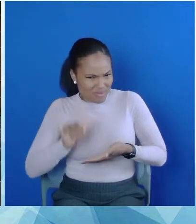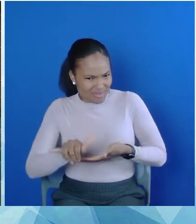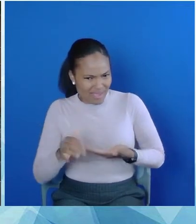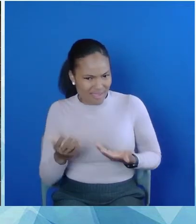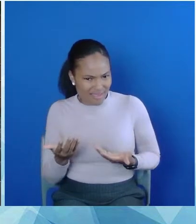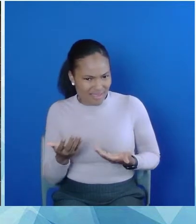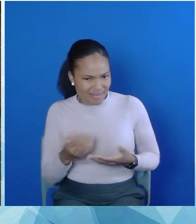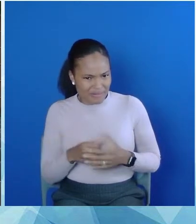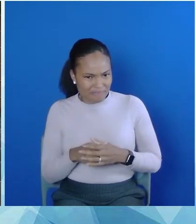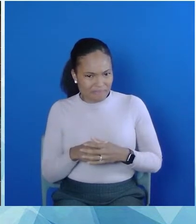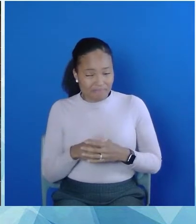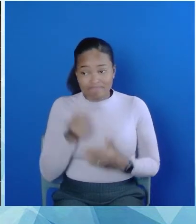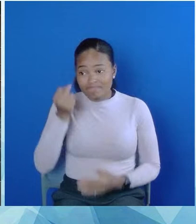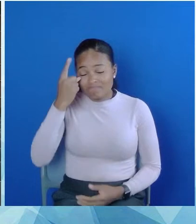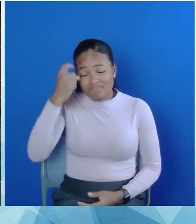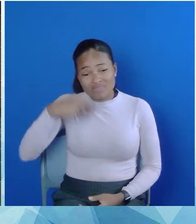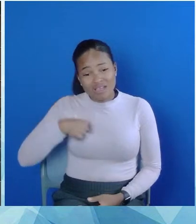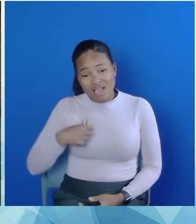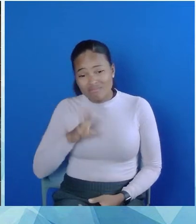I'm very frustrated.